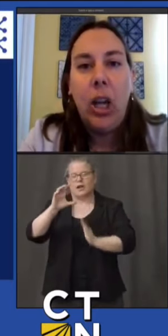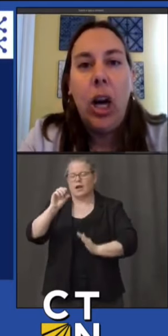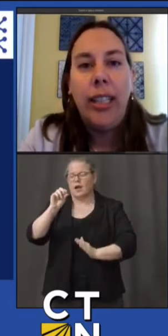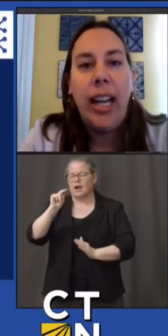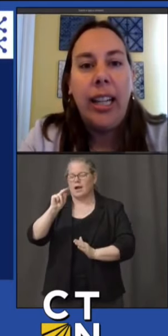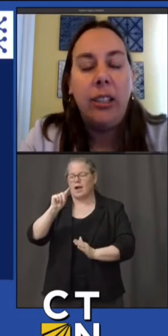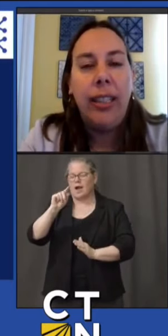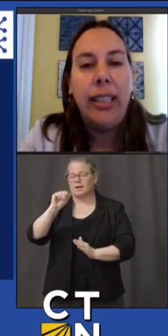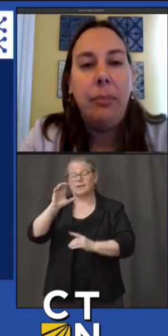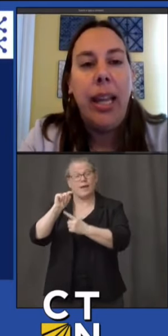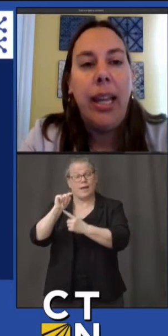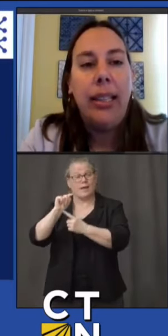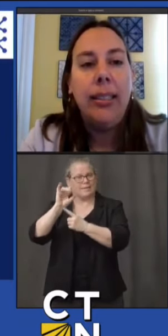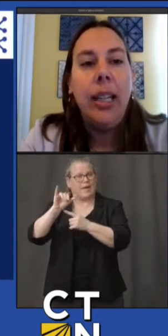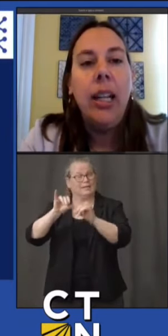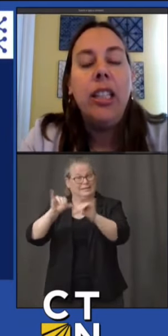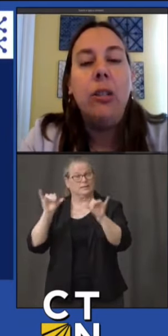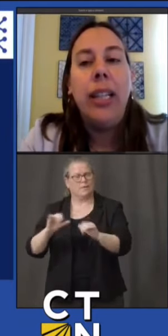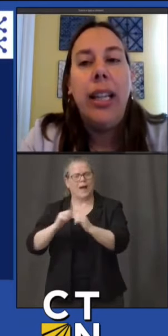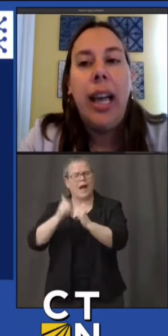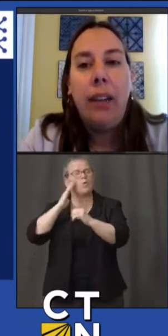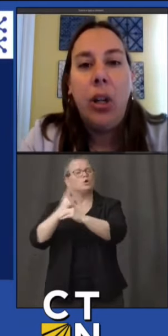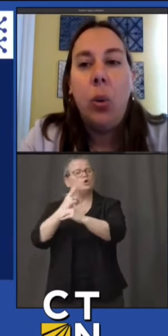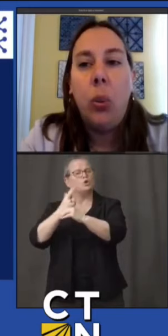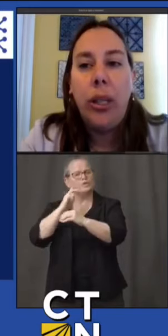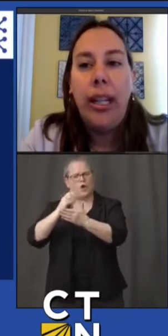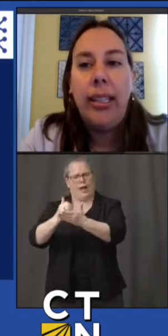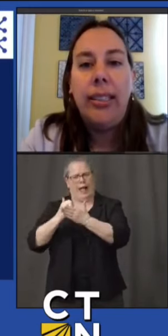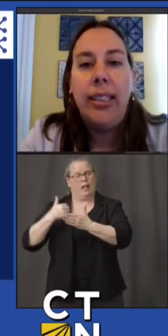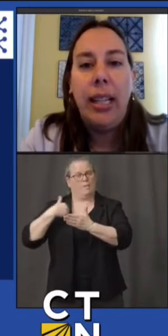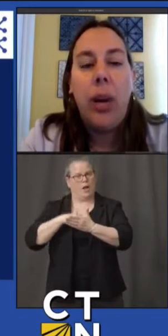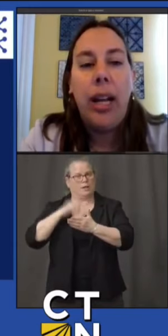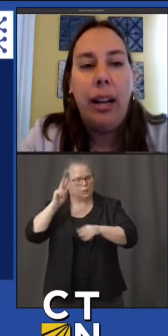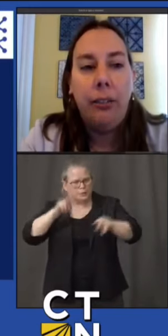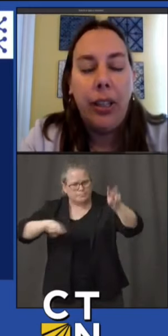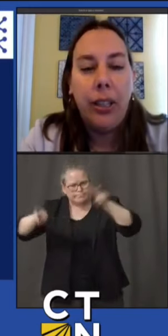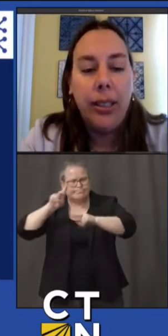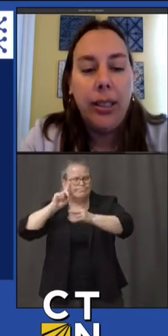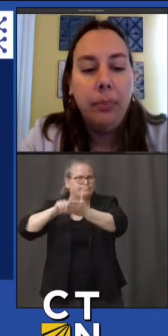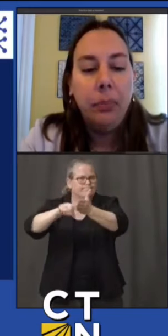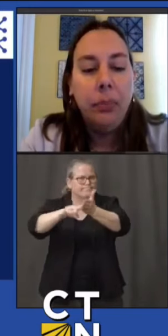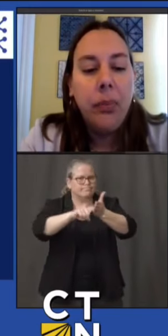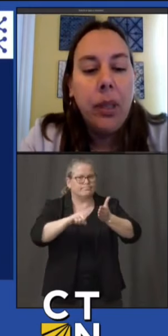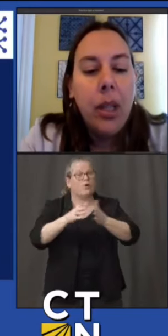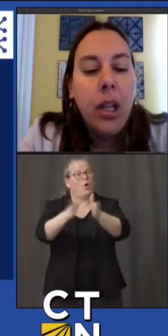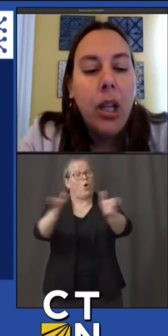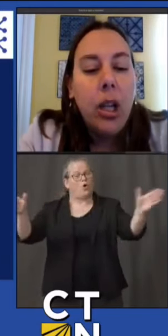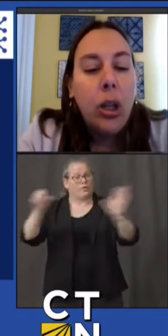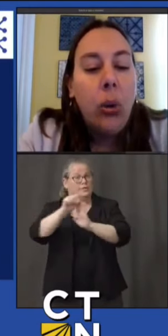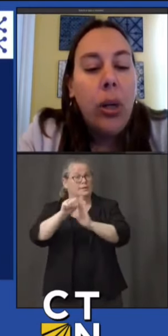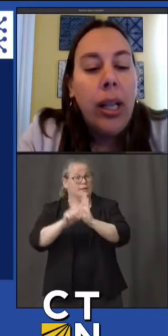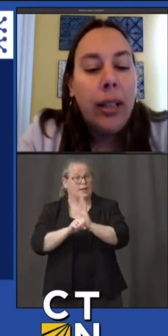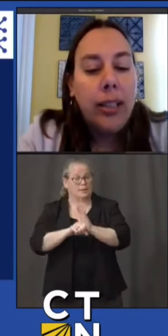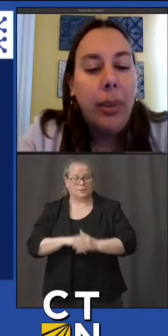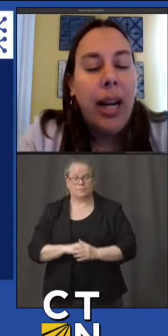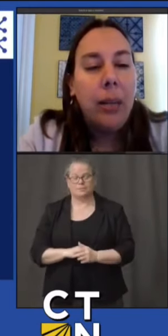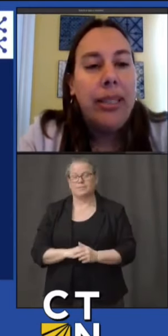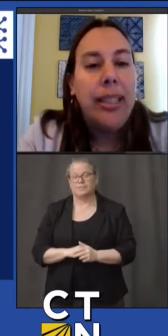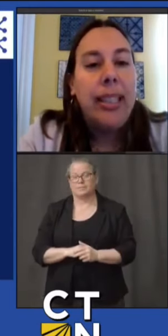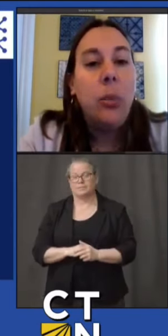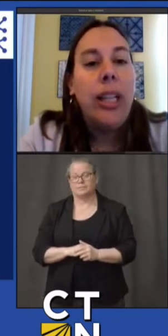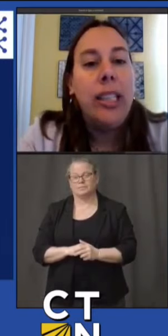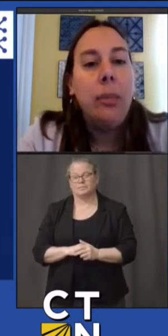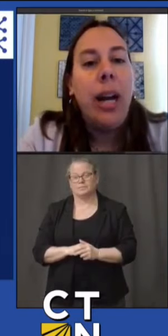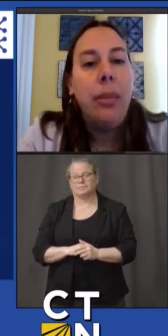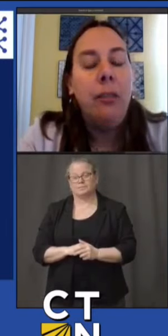existing contact tracing plans to really have a coordinated statewide effort. Local health departments, as